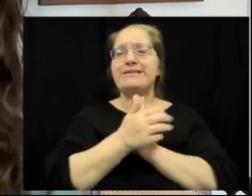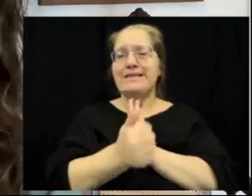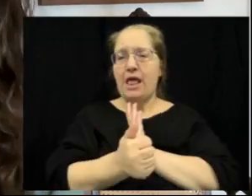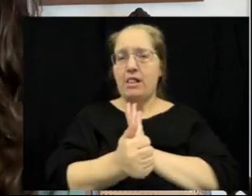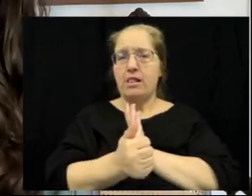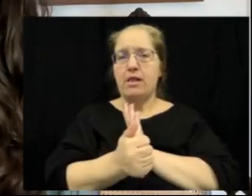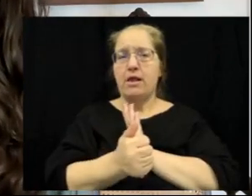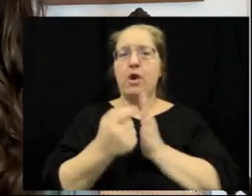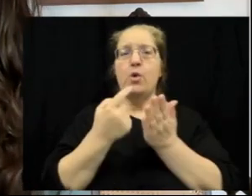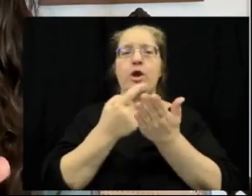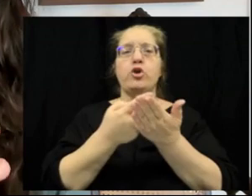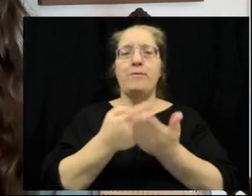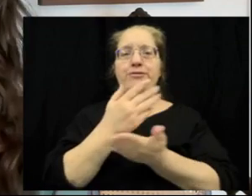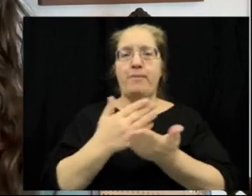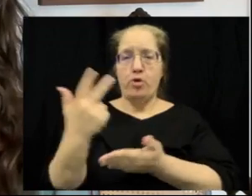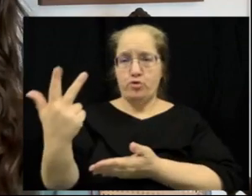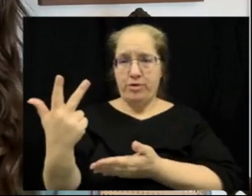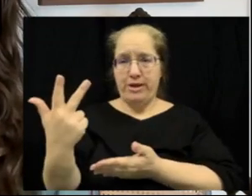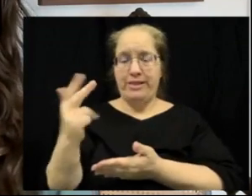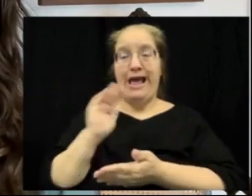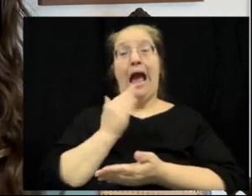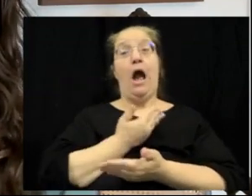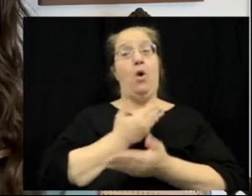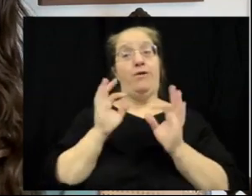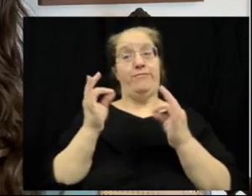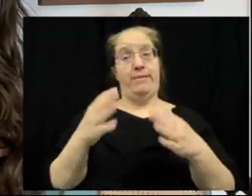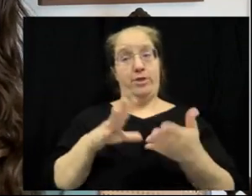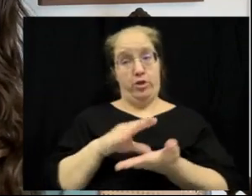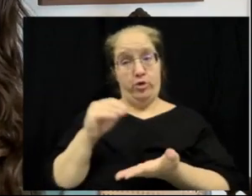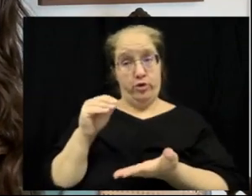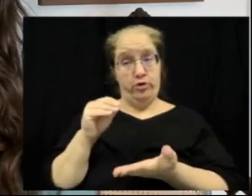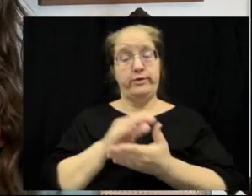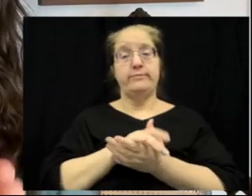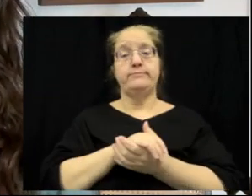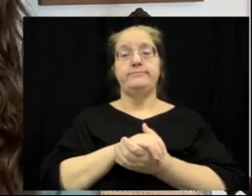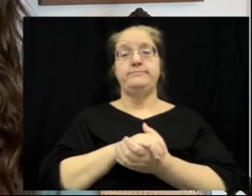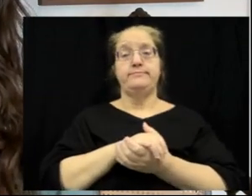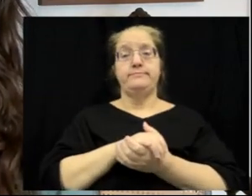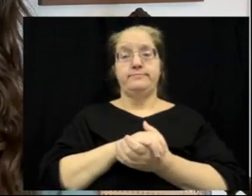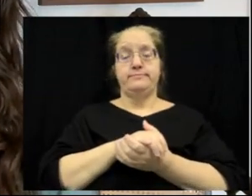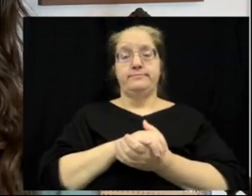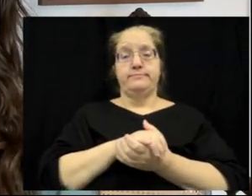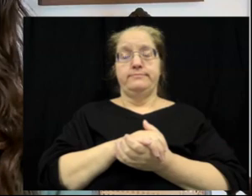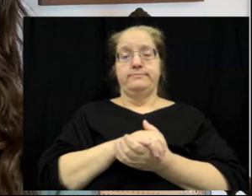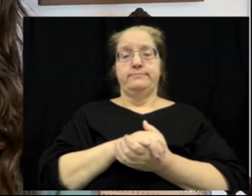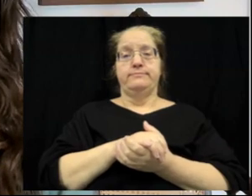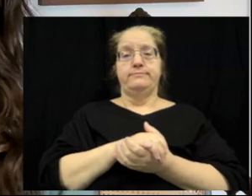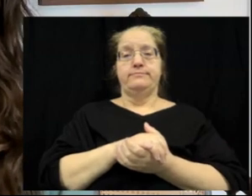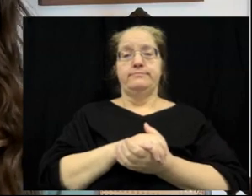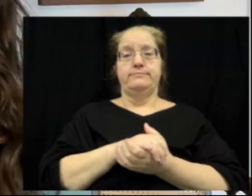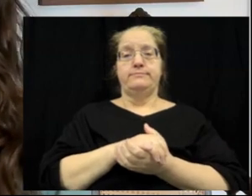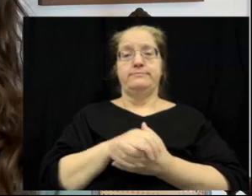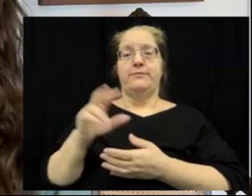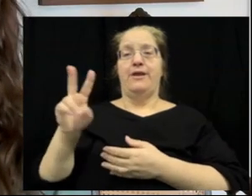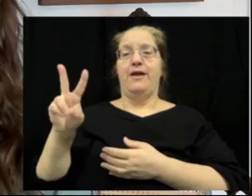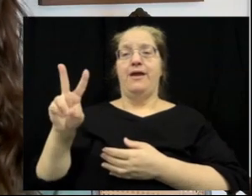talk about this in part 3, that our family learned is the validation of the emotion. It